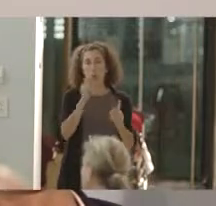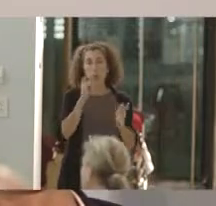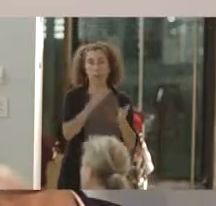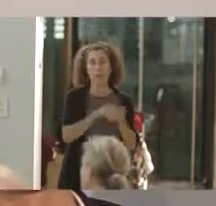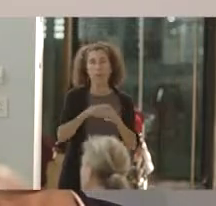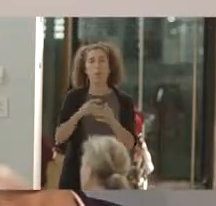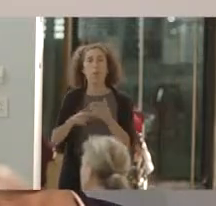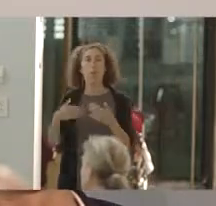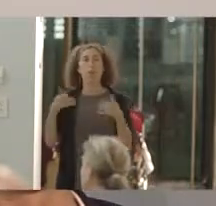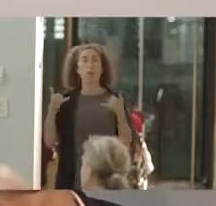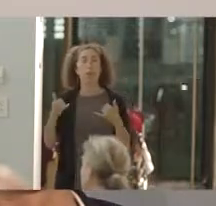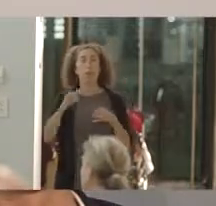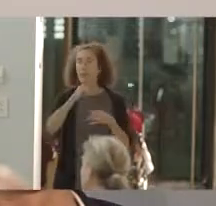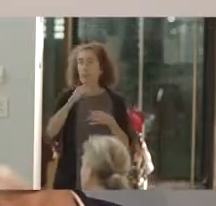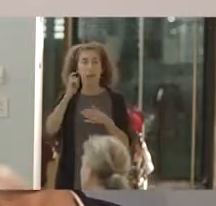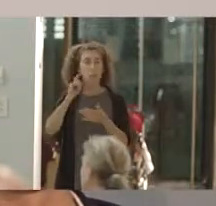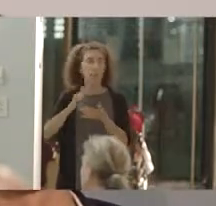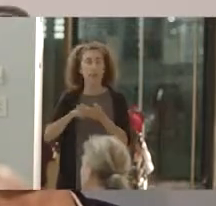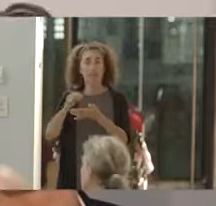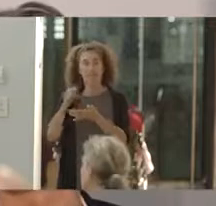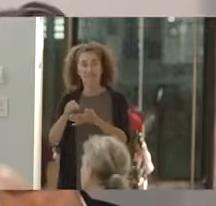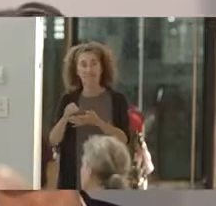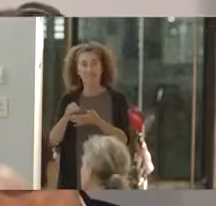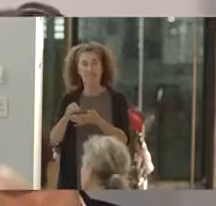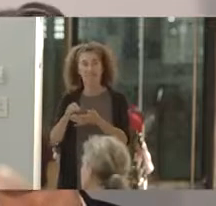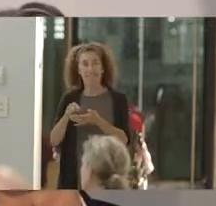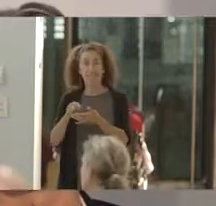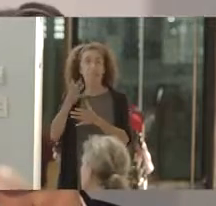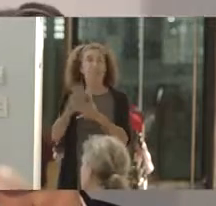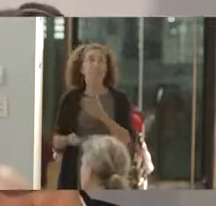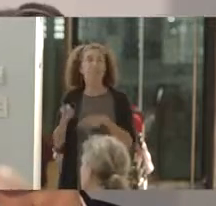sorry. So many of us